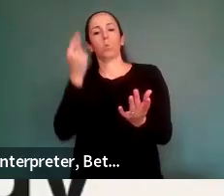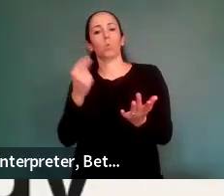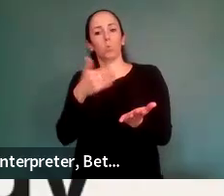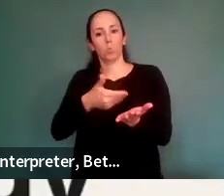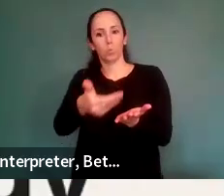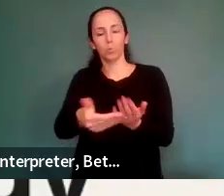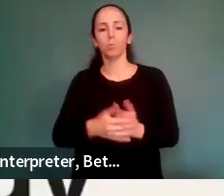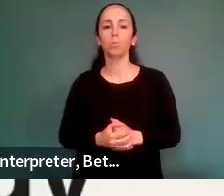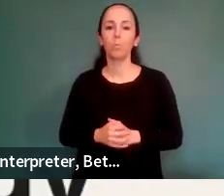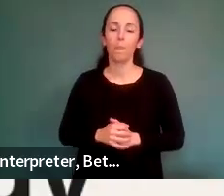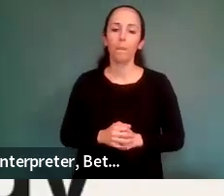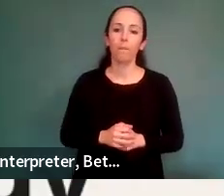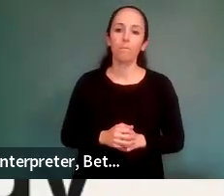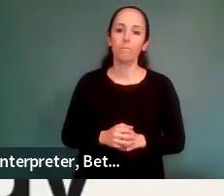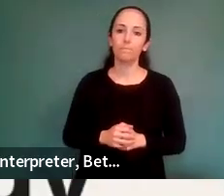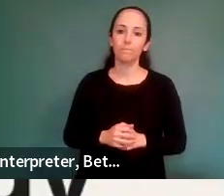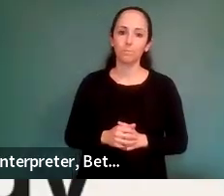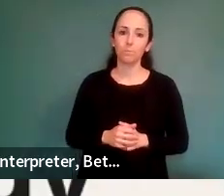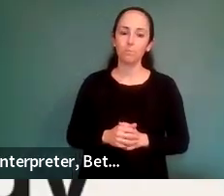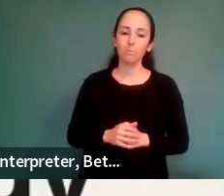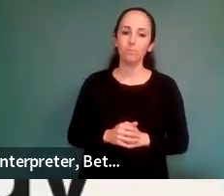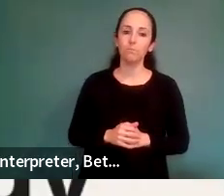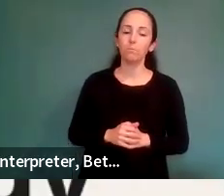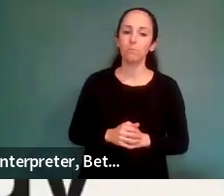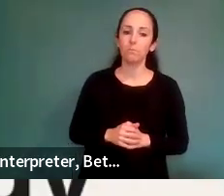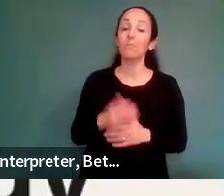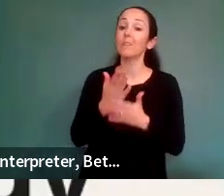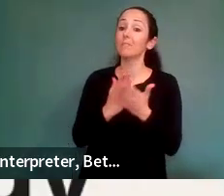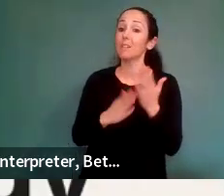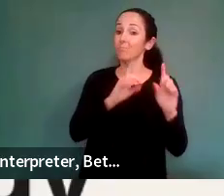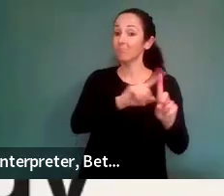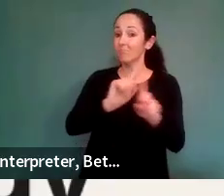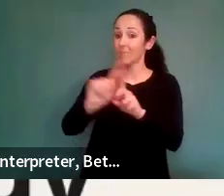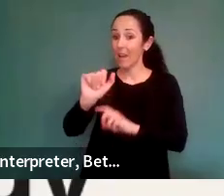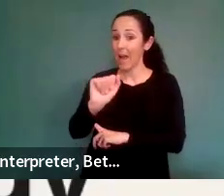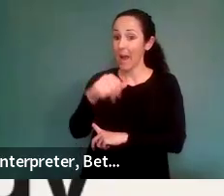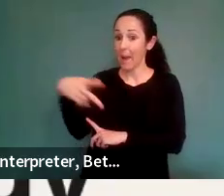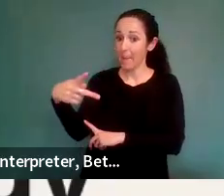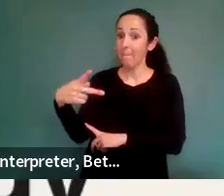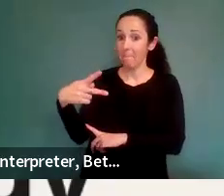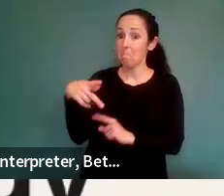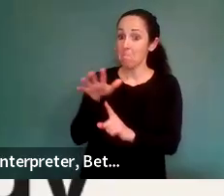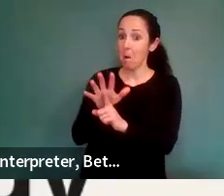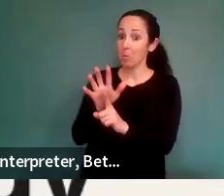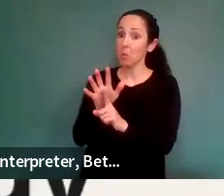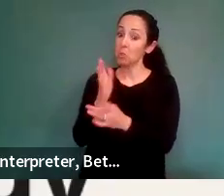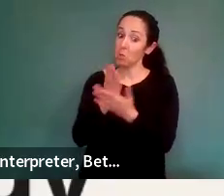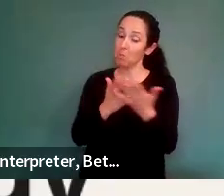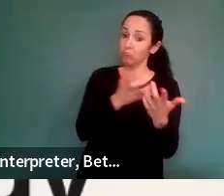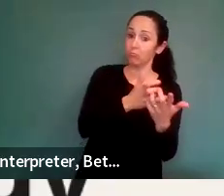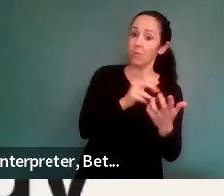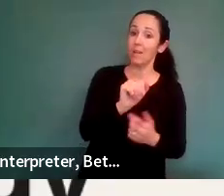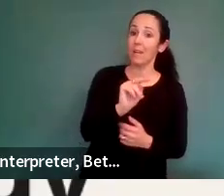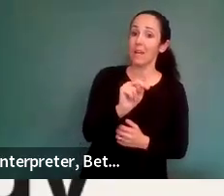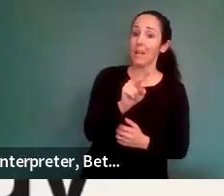Now, some popular apps that are out there, some can be used on the Android, but these are